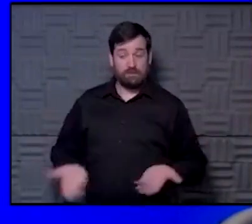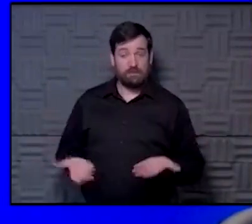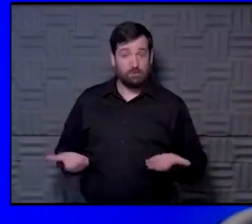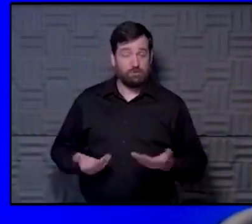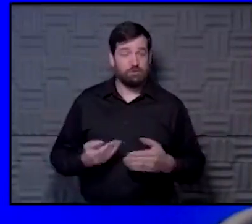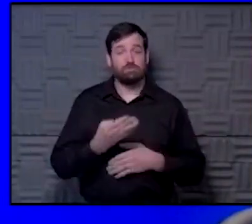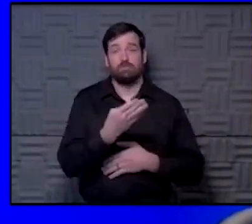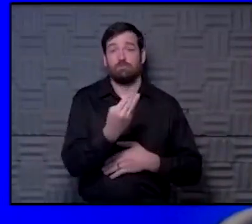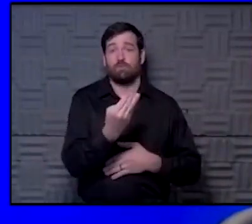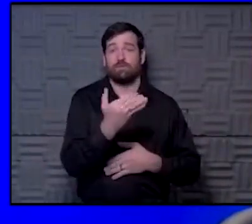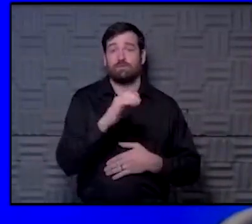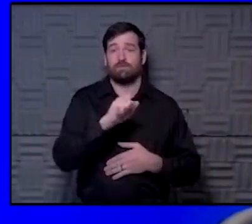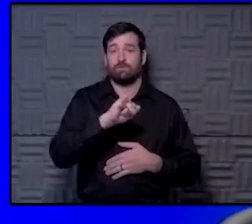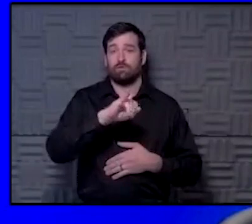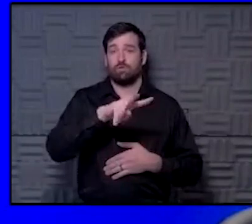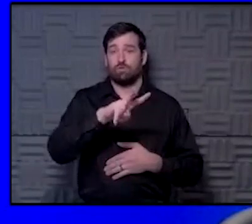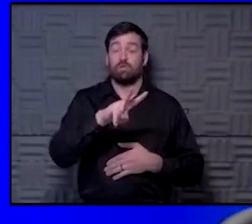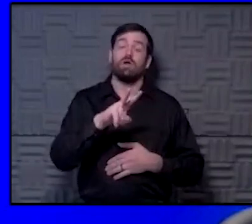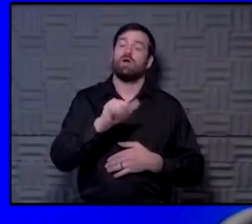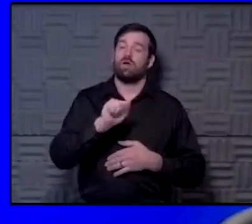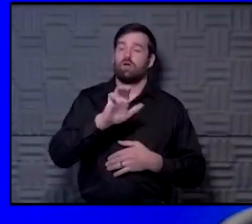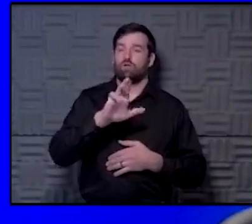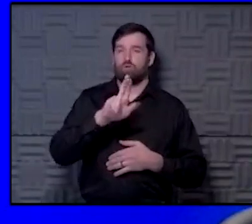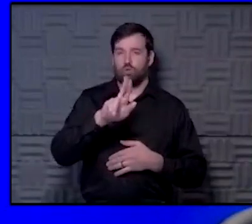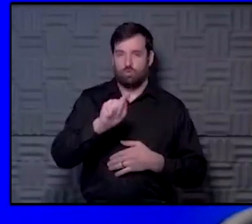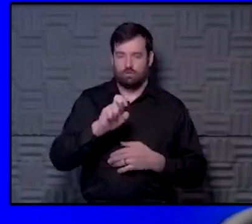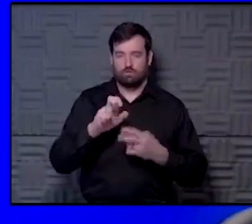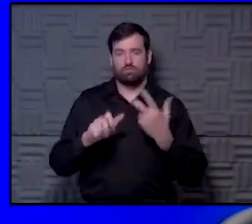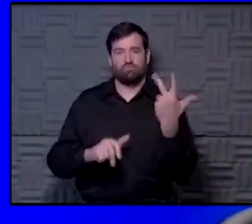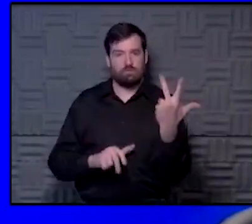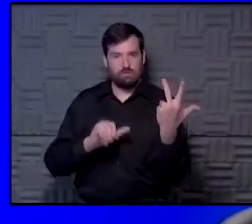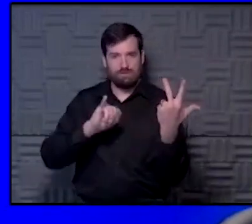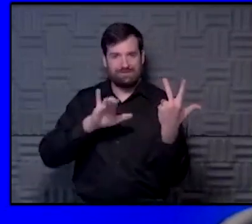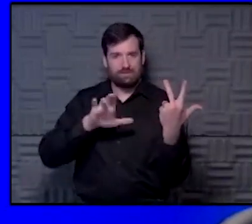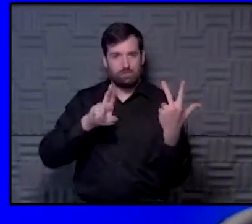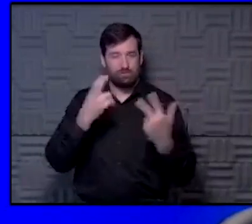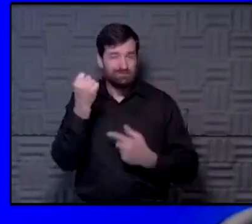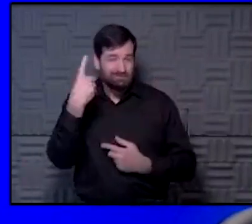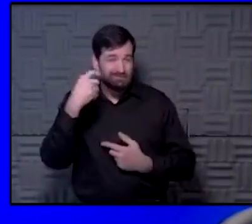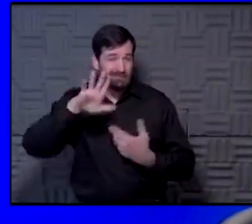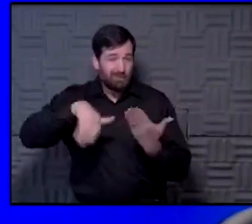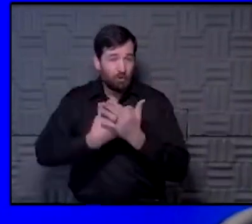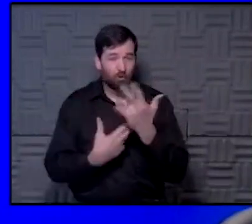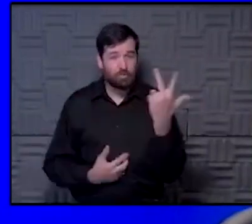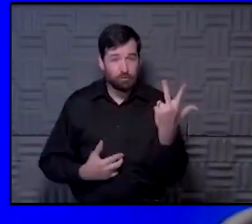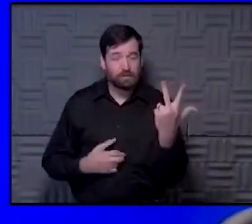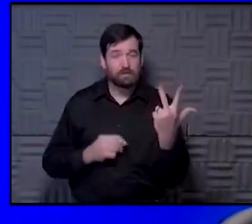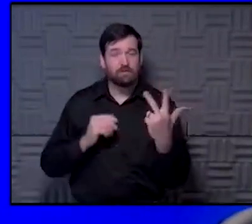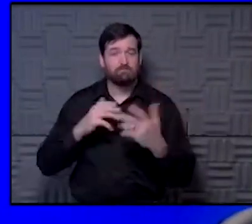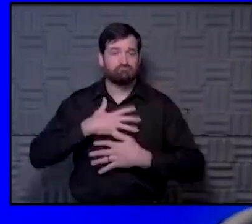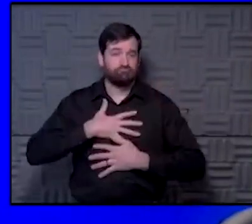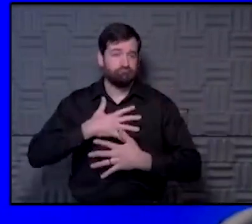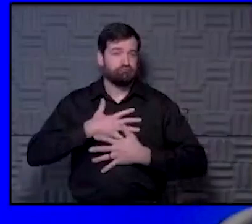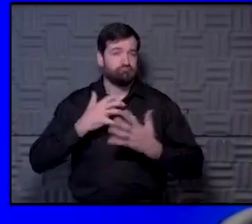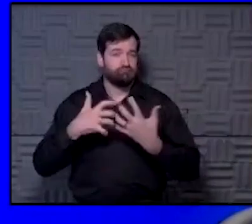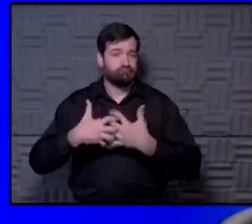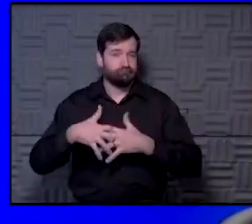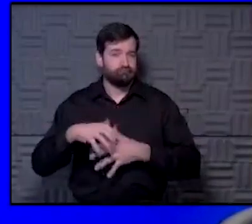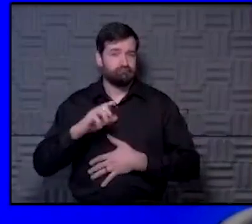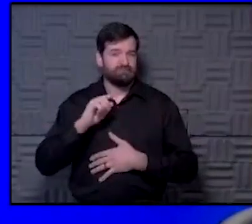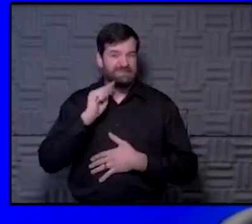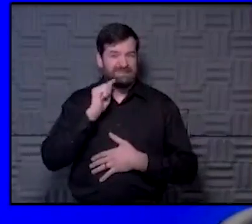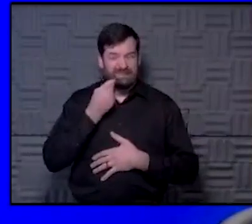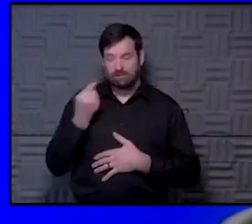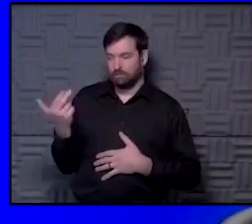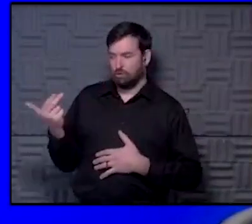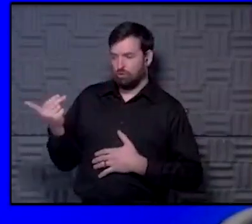have 14 acute infections, 3 in the ICU, but all 3 of those are on the ventilator, so critical illness at that point.